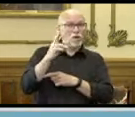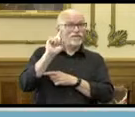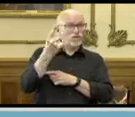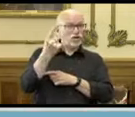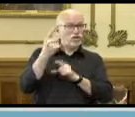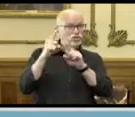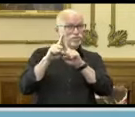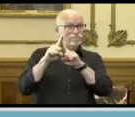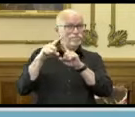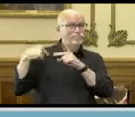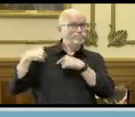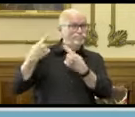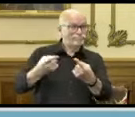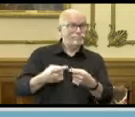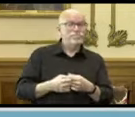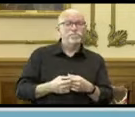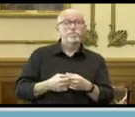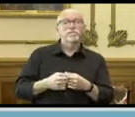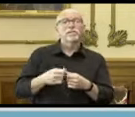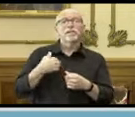1st, there have been